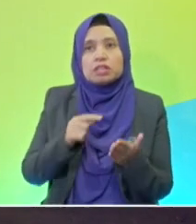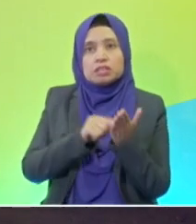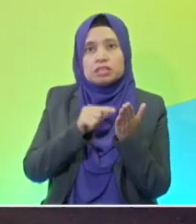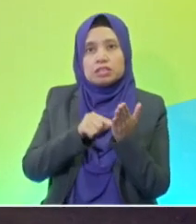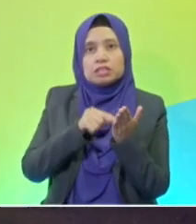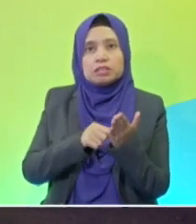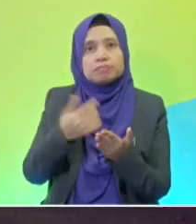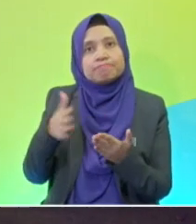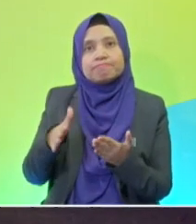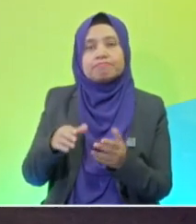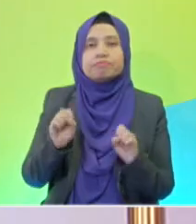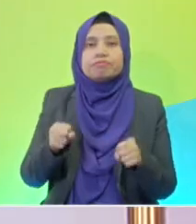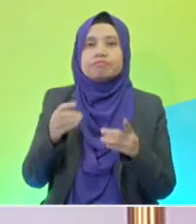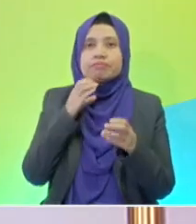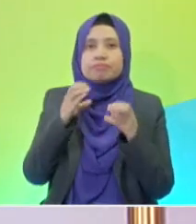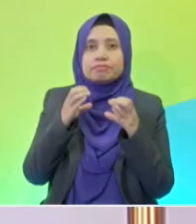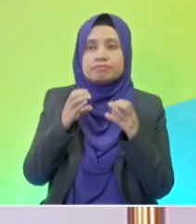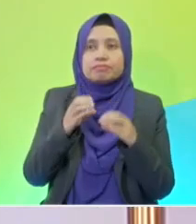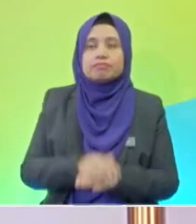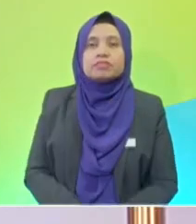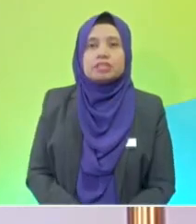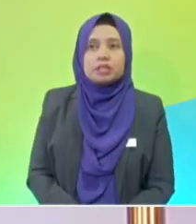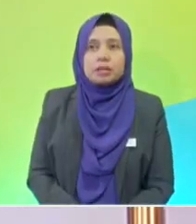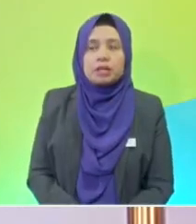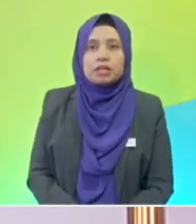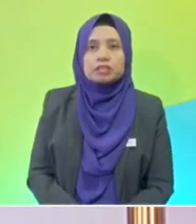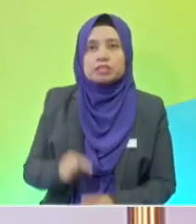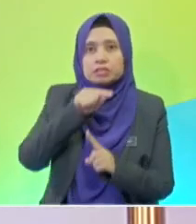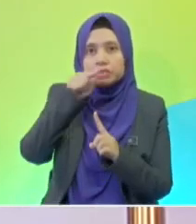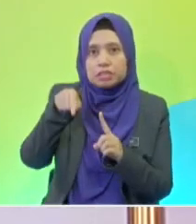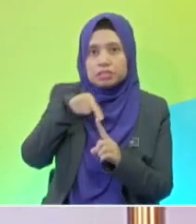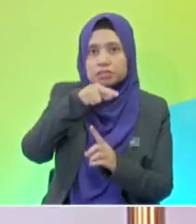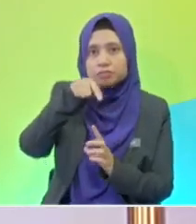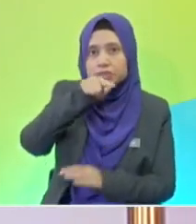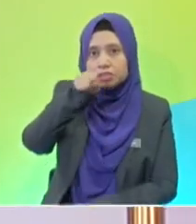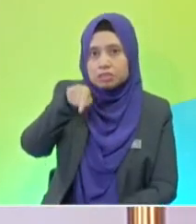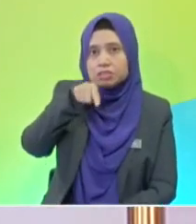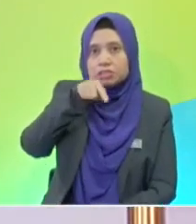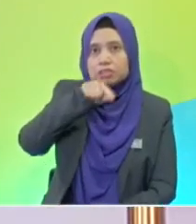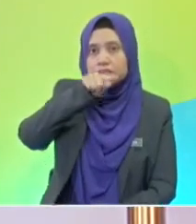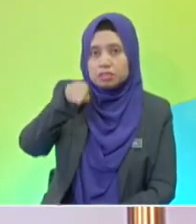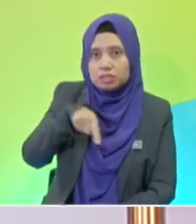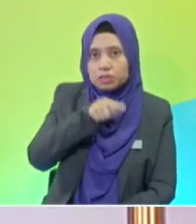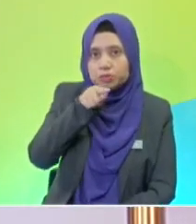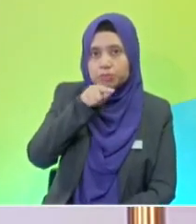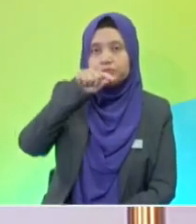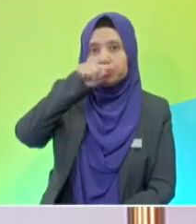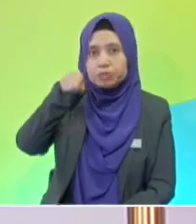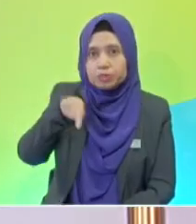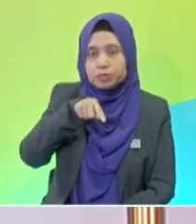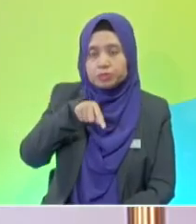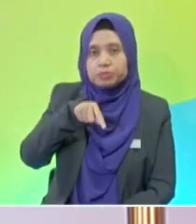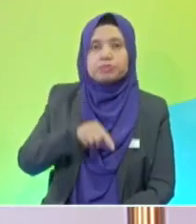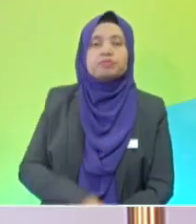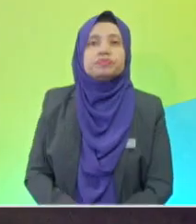click, right? Yes, So this one is turning. We have a dial. Okay, yeah, we can the dial here. has to be, once you turn and the number's Yeah.